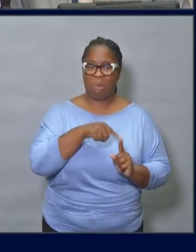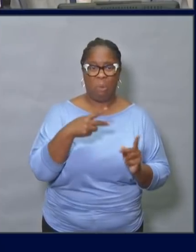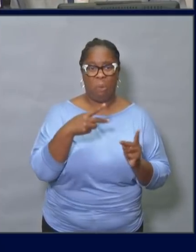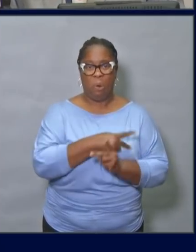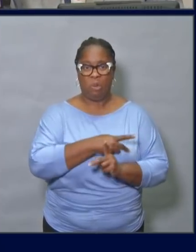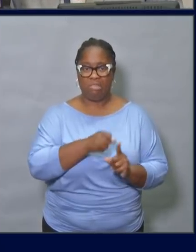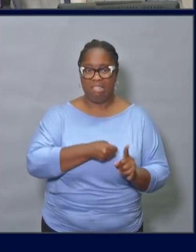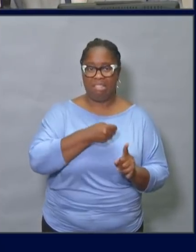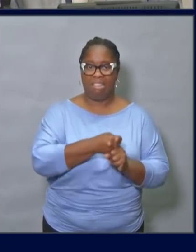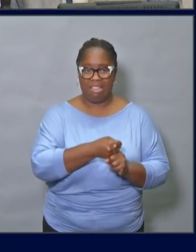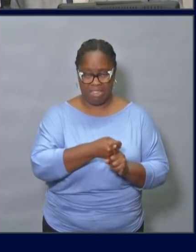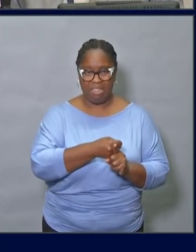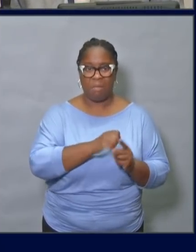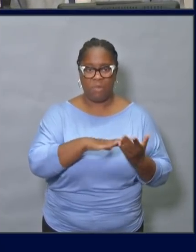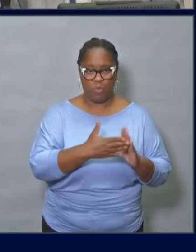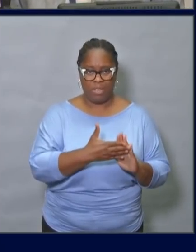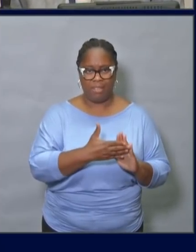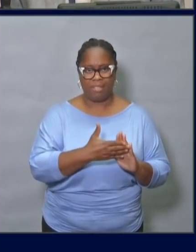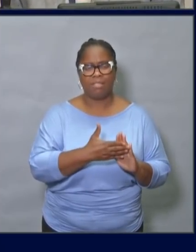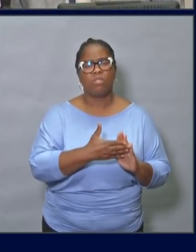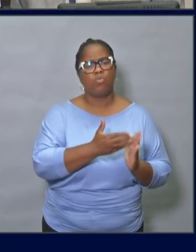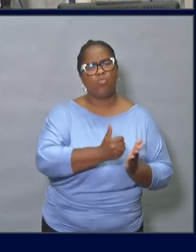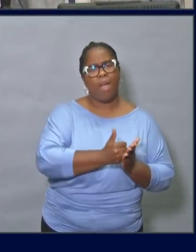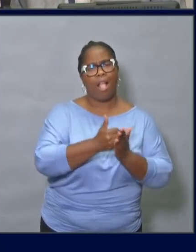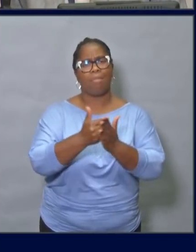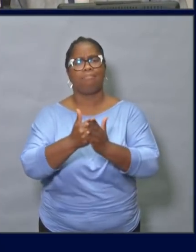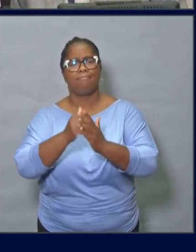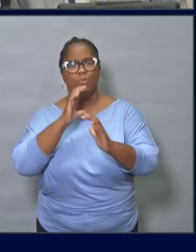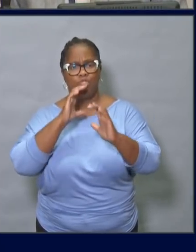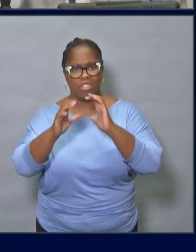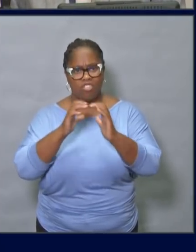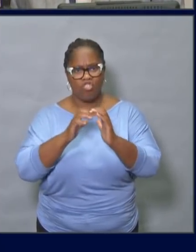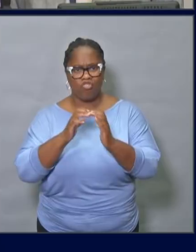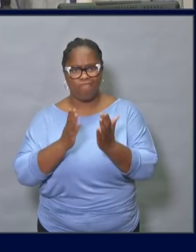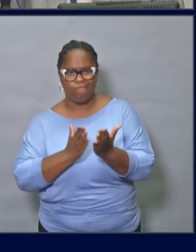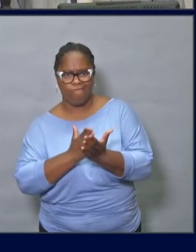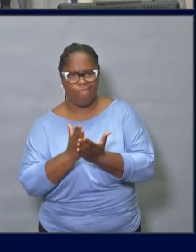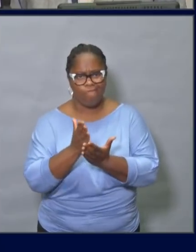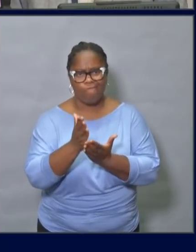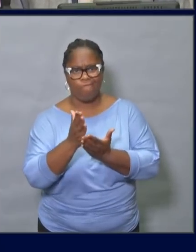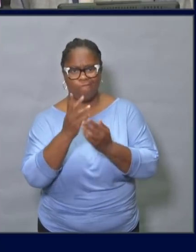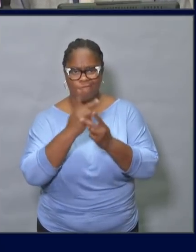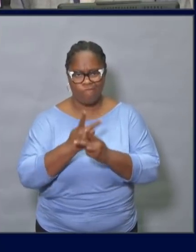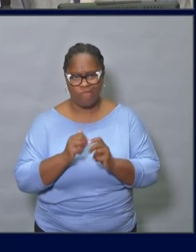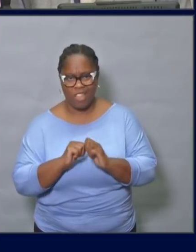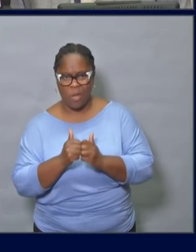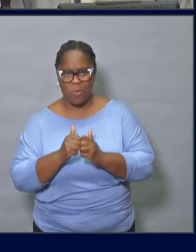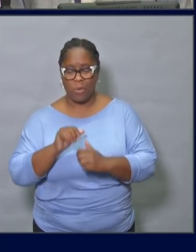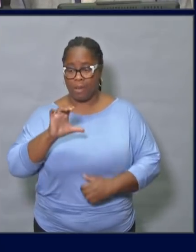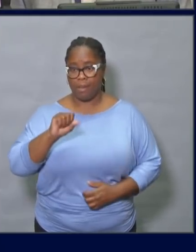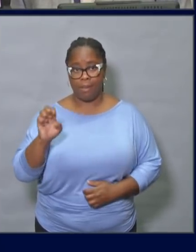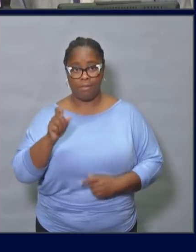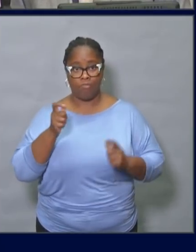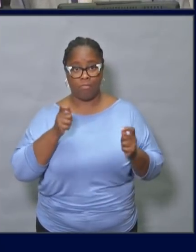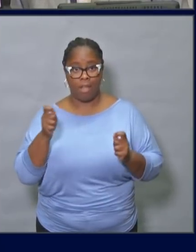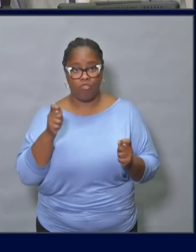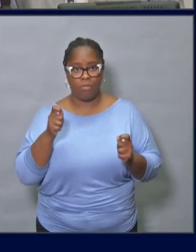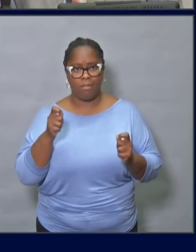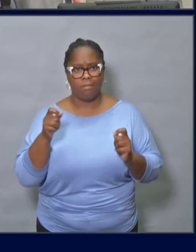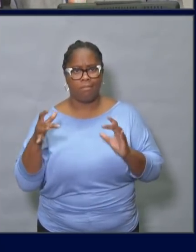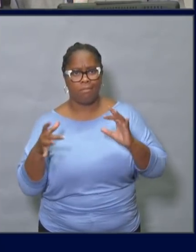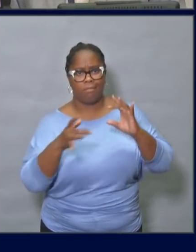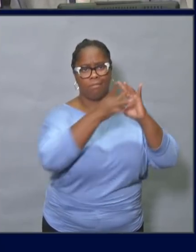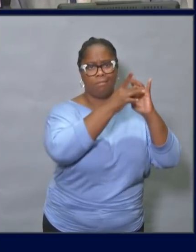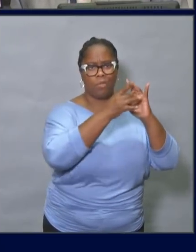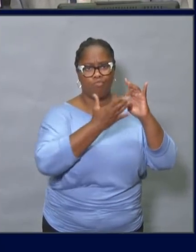communities, to assist with communications, navigation, case management, and connections to